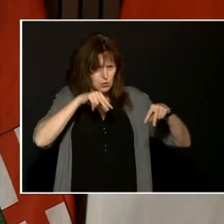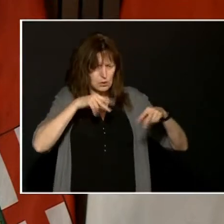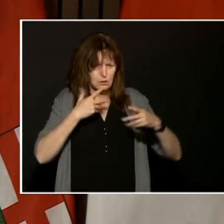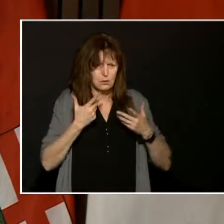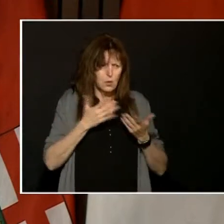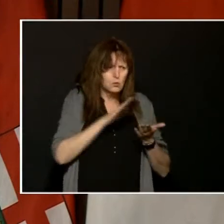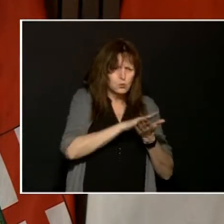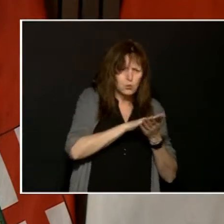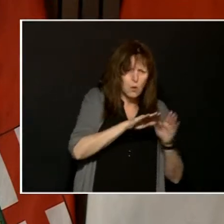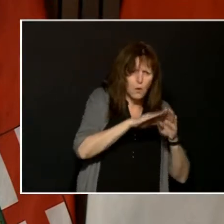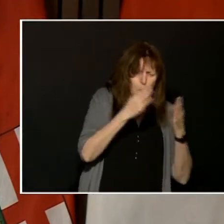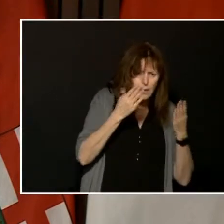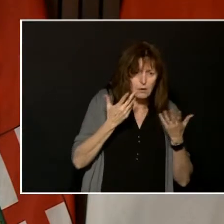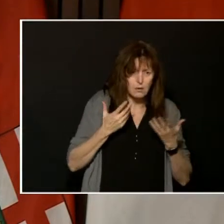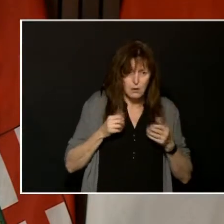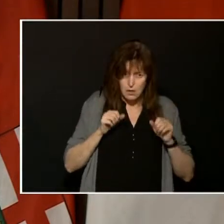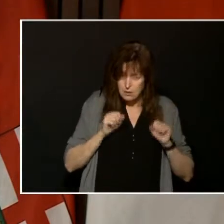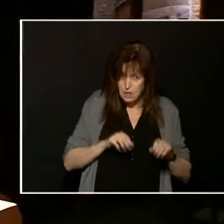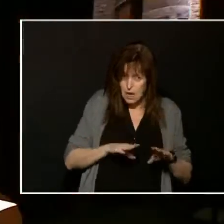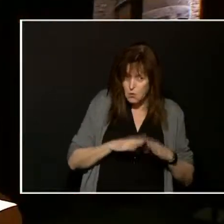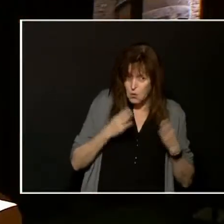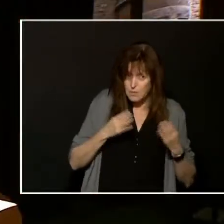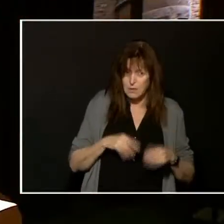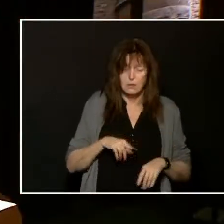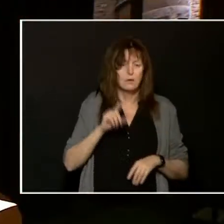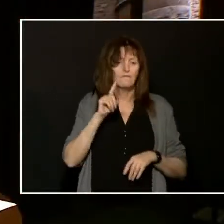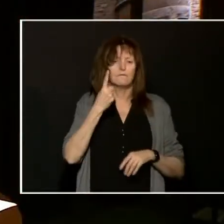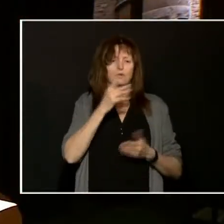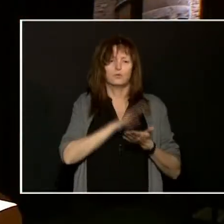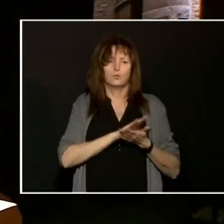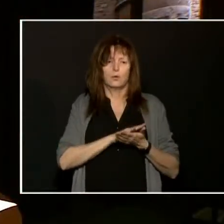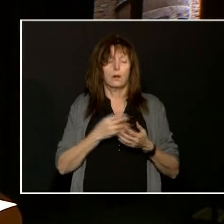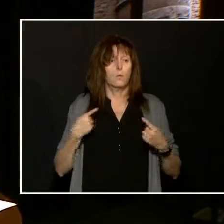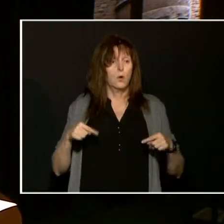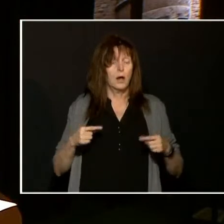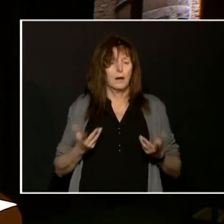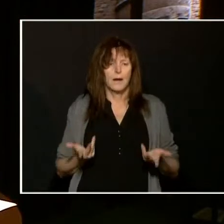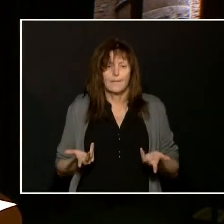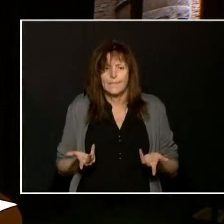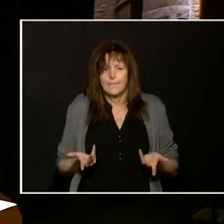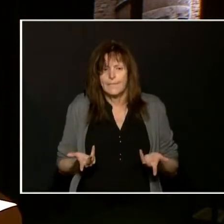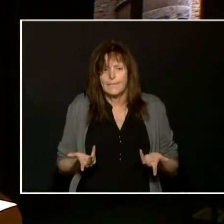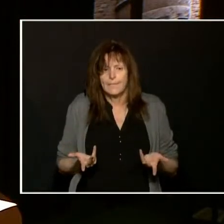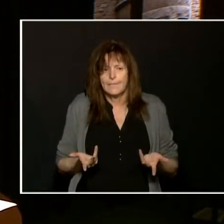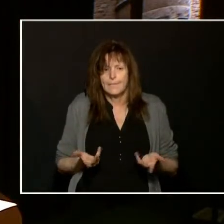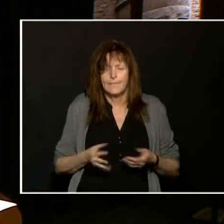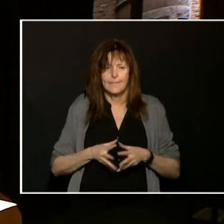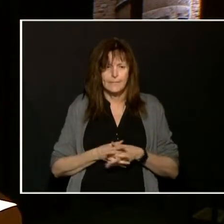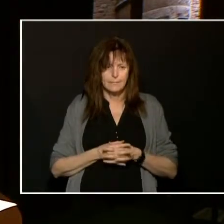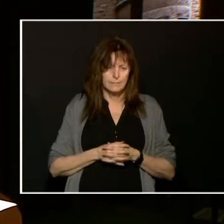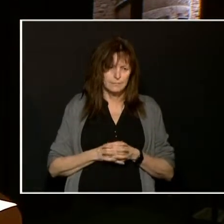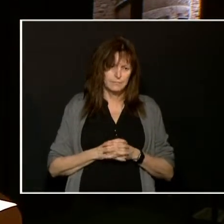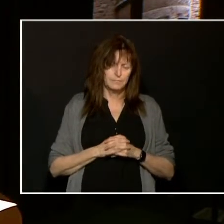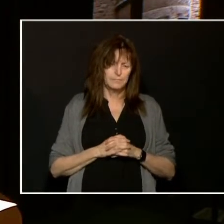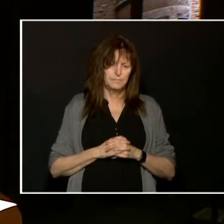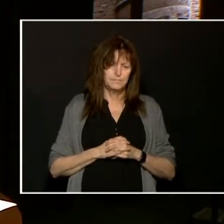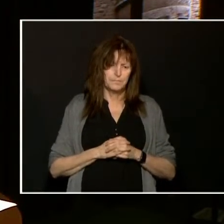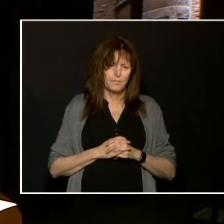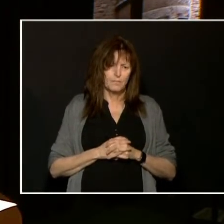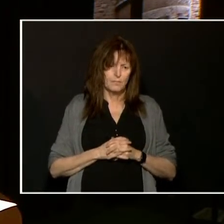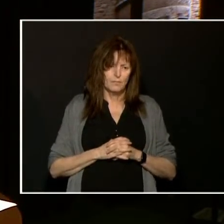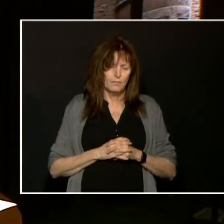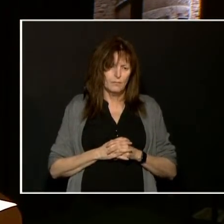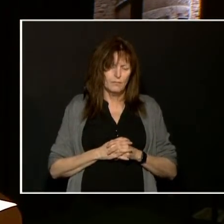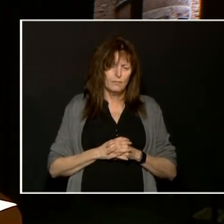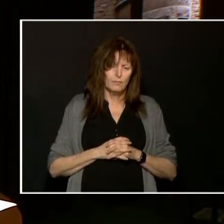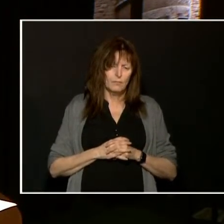open when we can open things. Follow-up? Thank you. So are you recommending a June